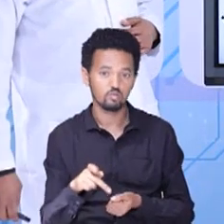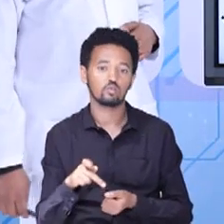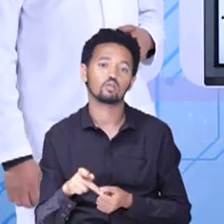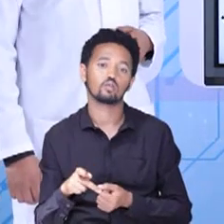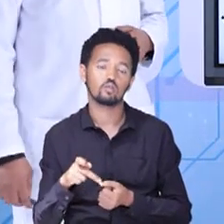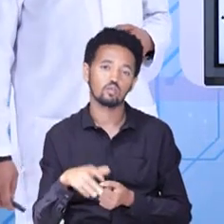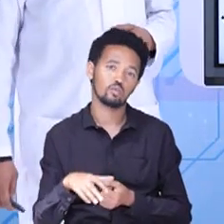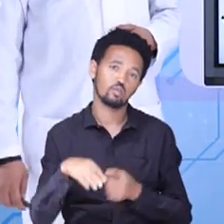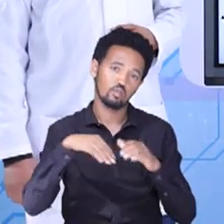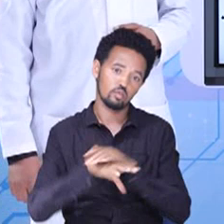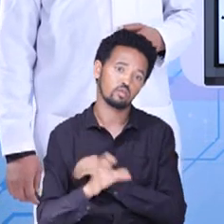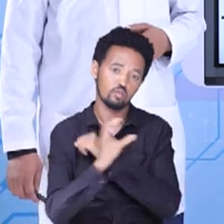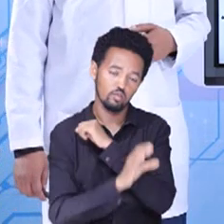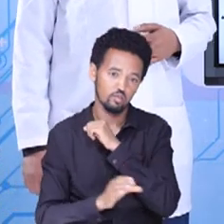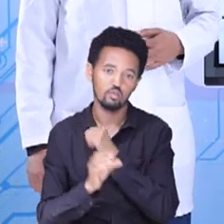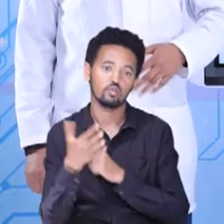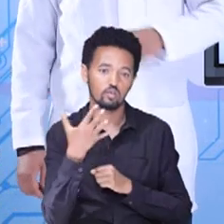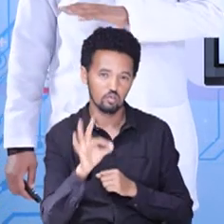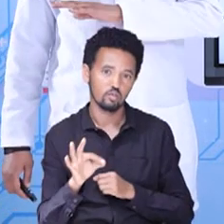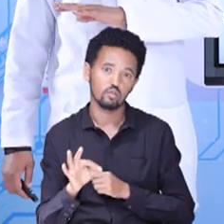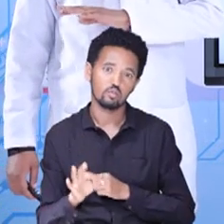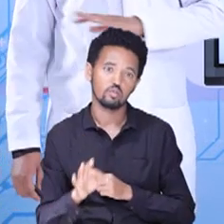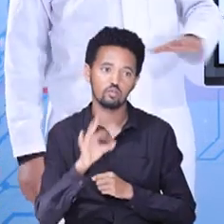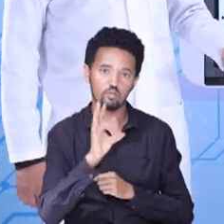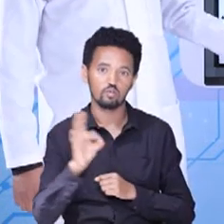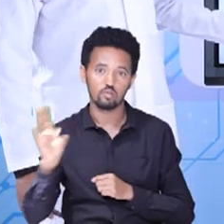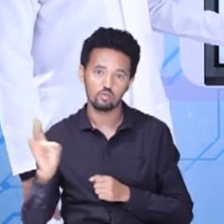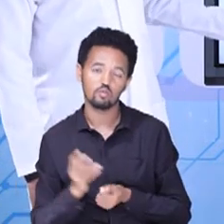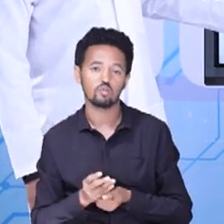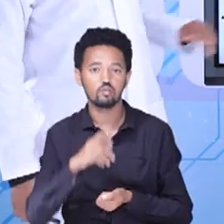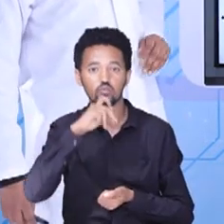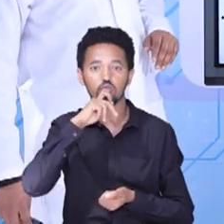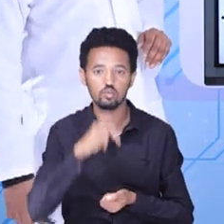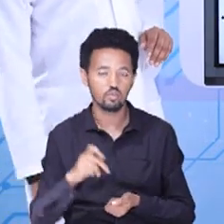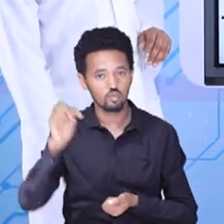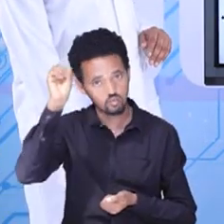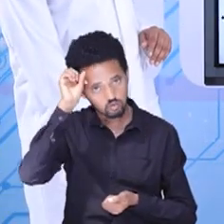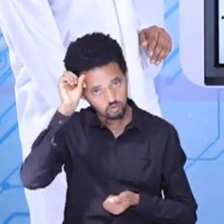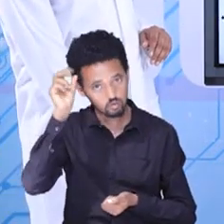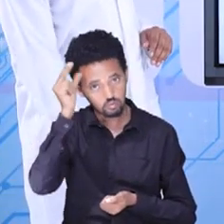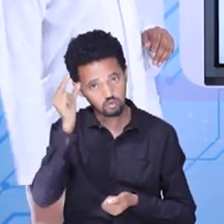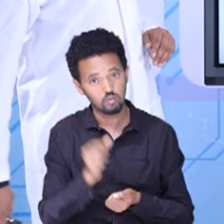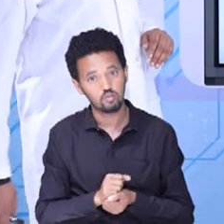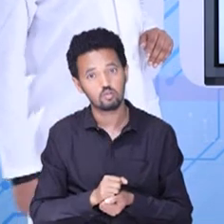country. Then in 1977, Dirk assassinated Tafari